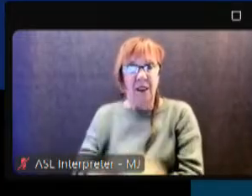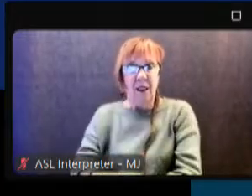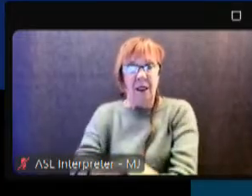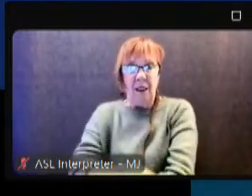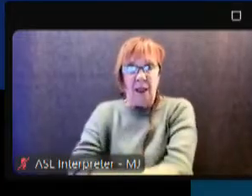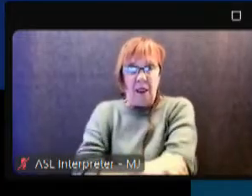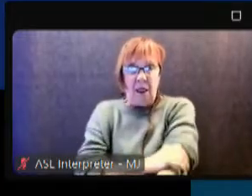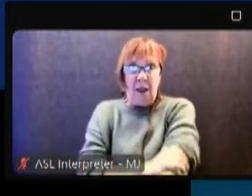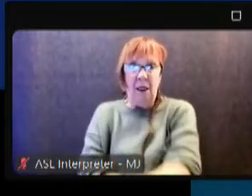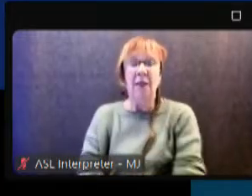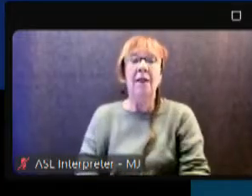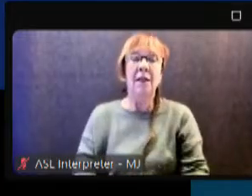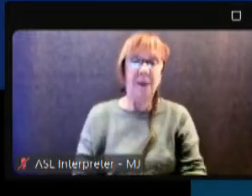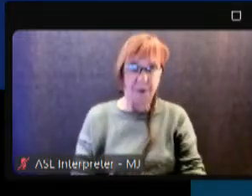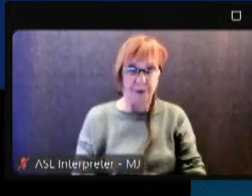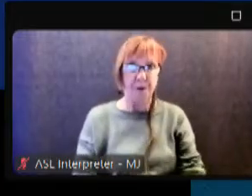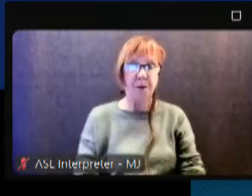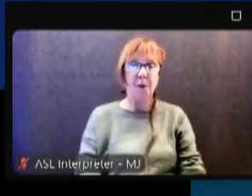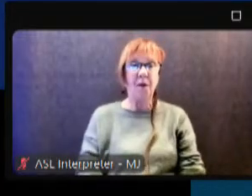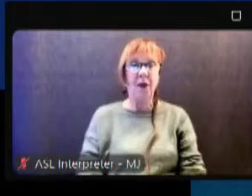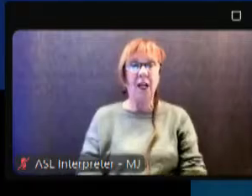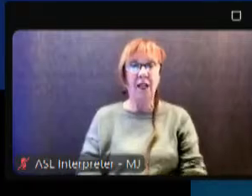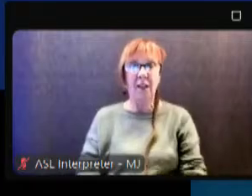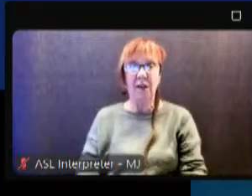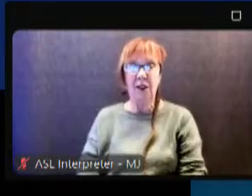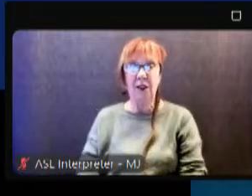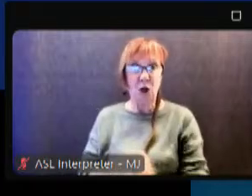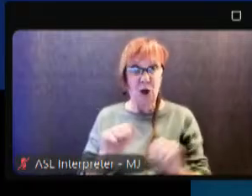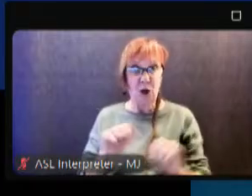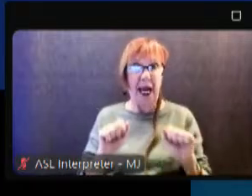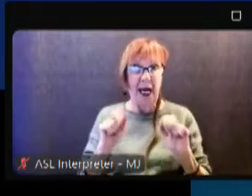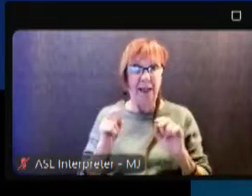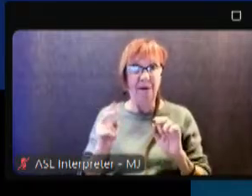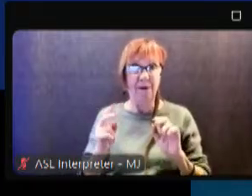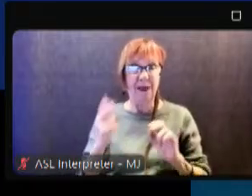Okay, so you can go to our